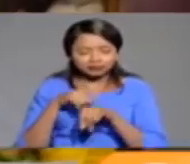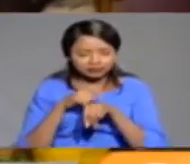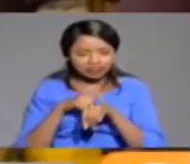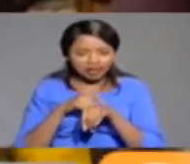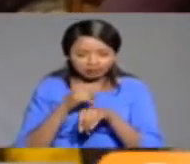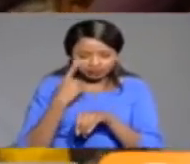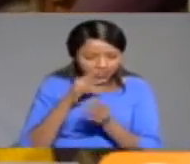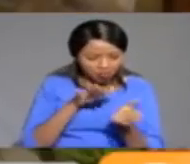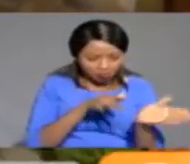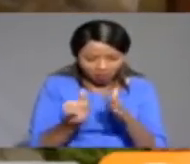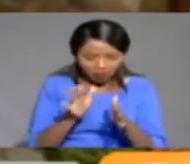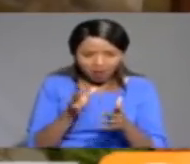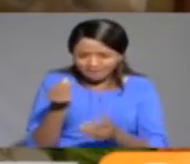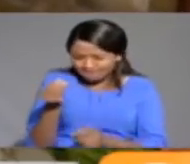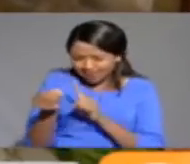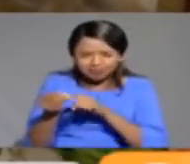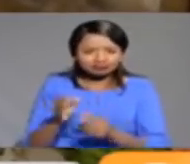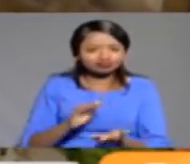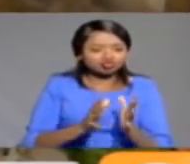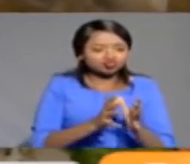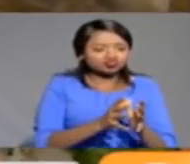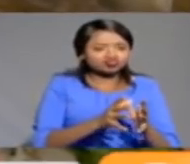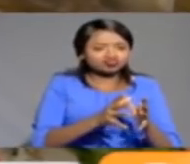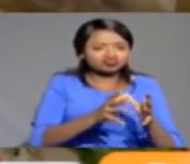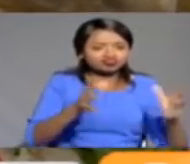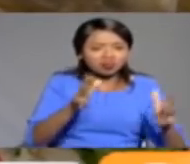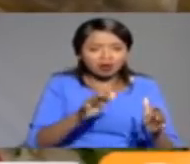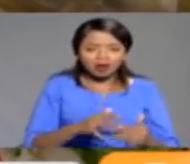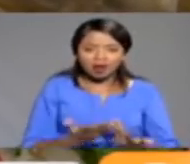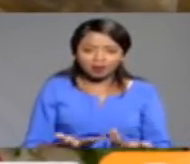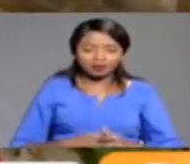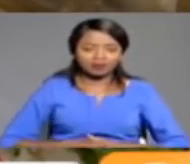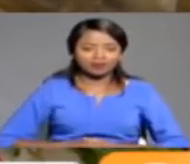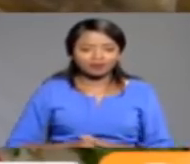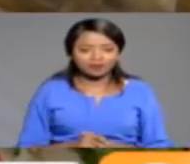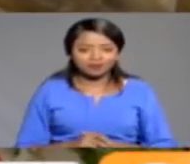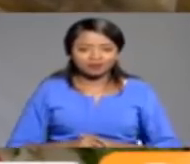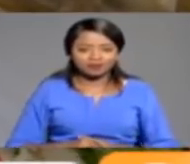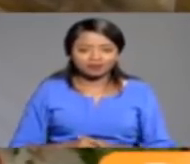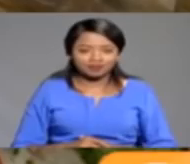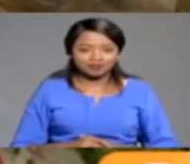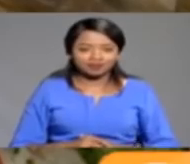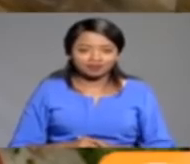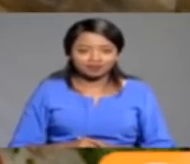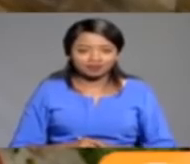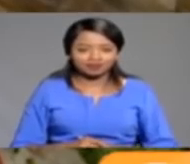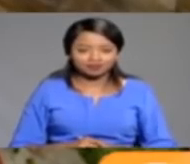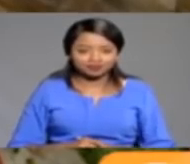of growing his money. Elphas Lagat, Citizen TV, in Ruiru Market, Kiambu County.